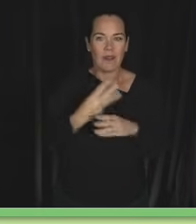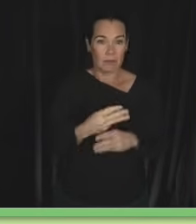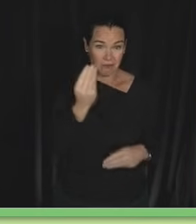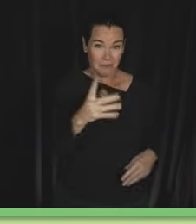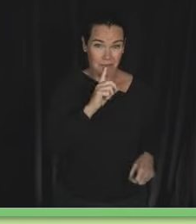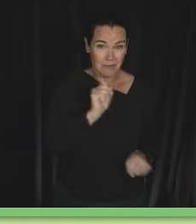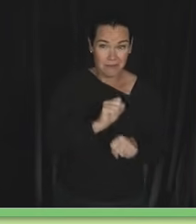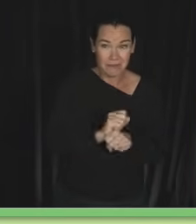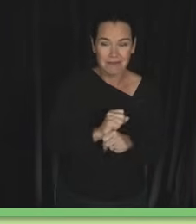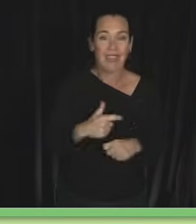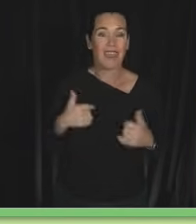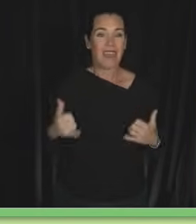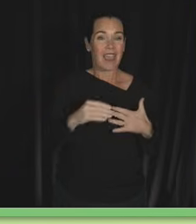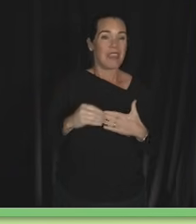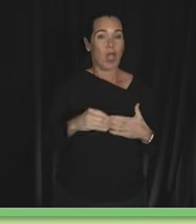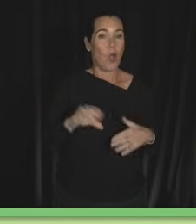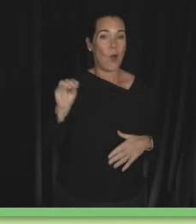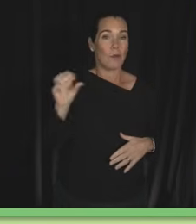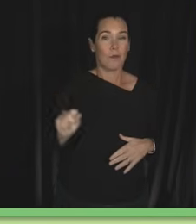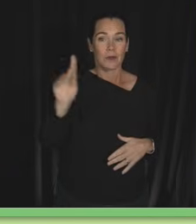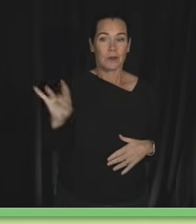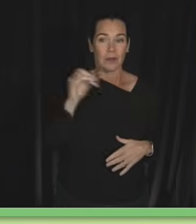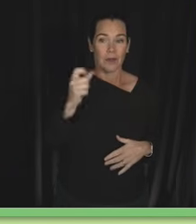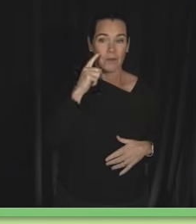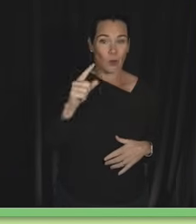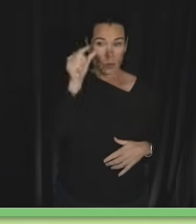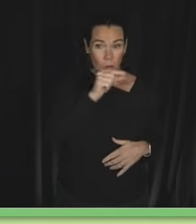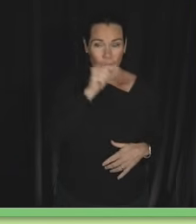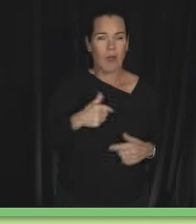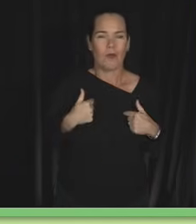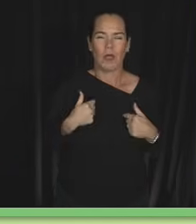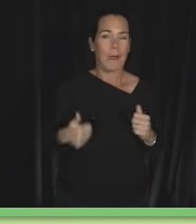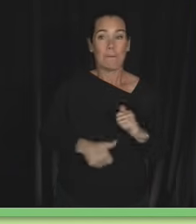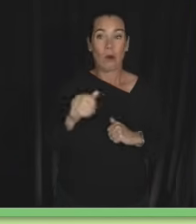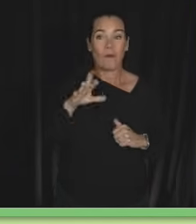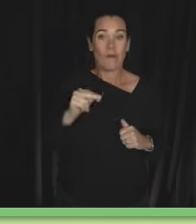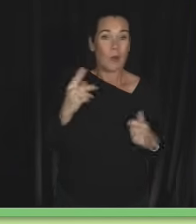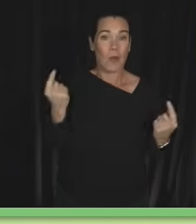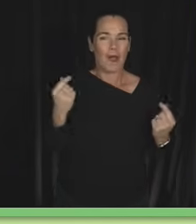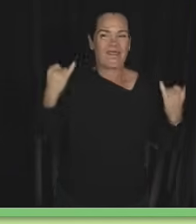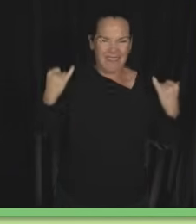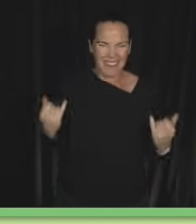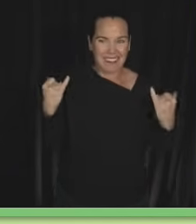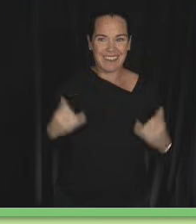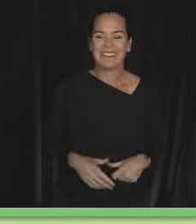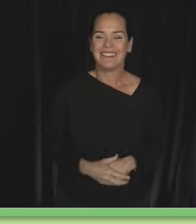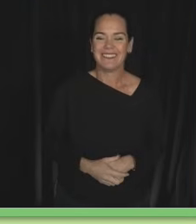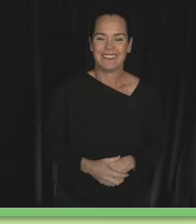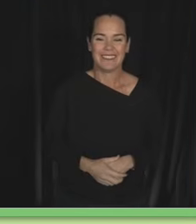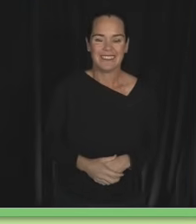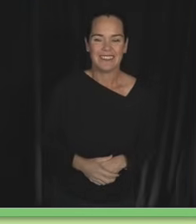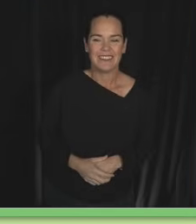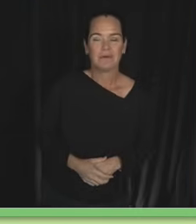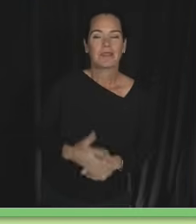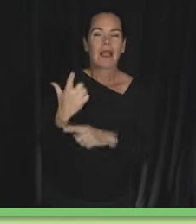I lead open source Kubernetes at Google, and it's never been more fun than it is right now. So last year, I gave